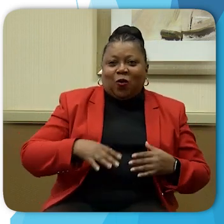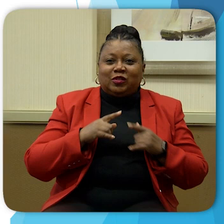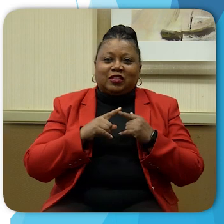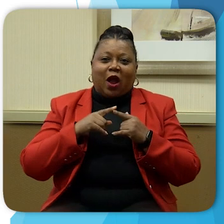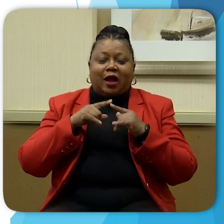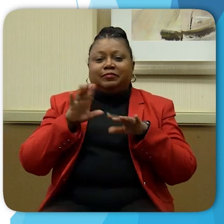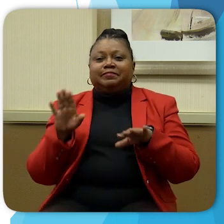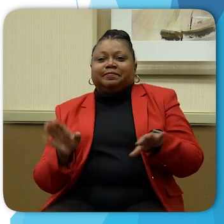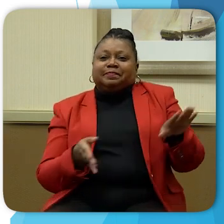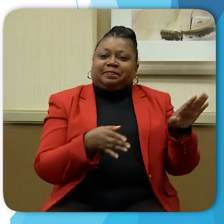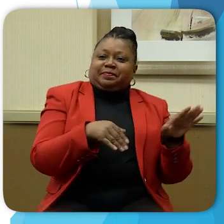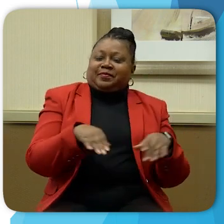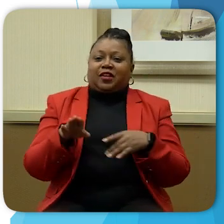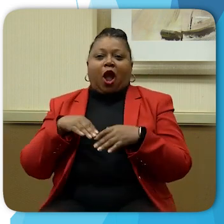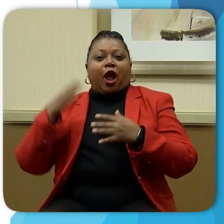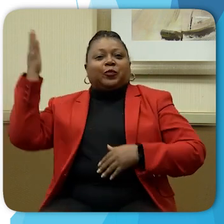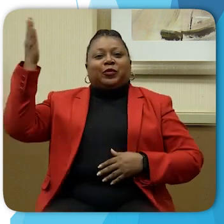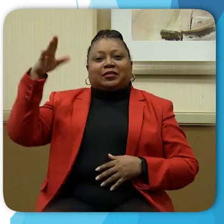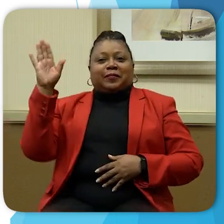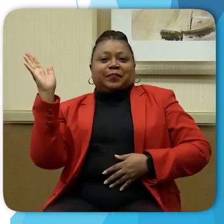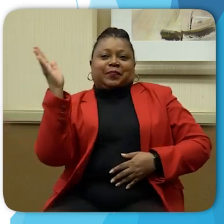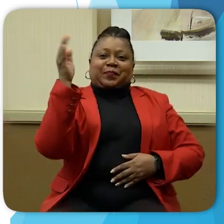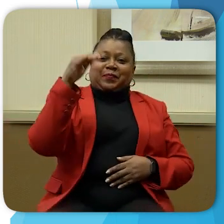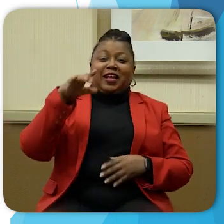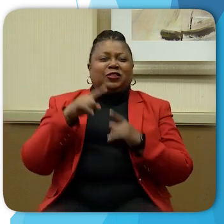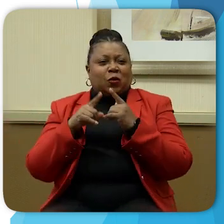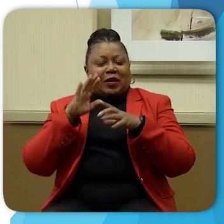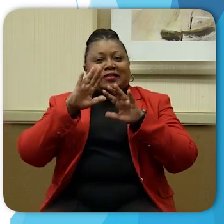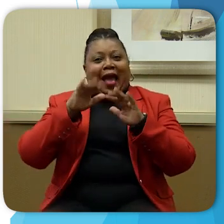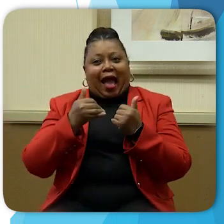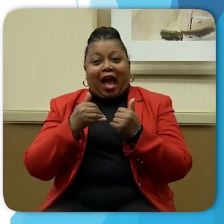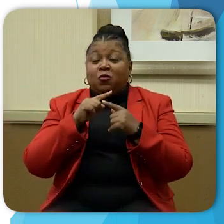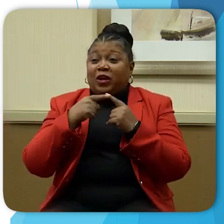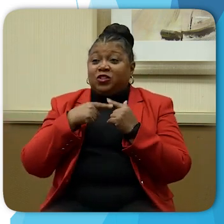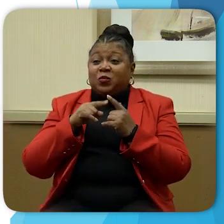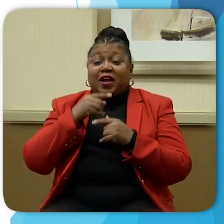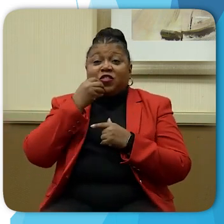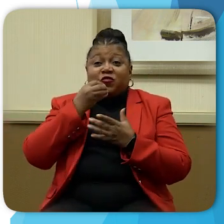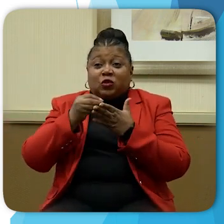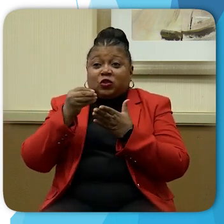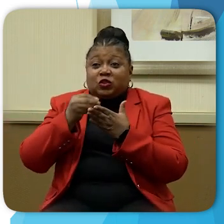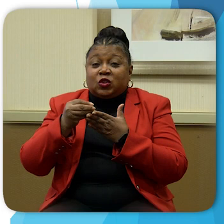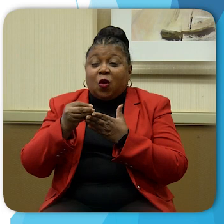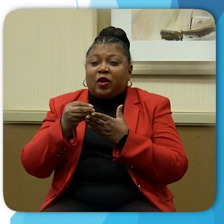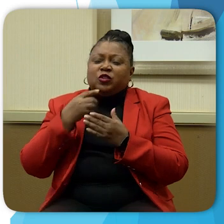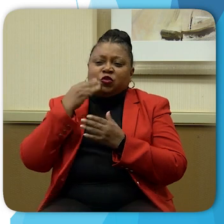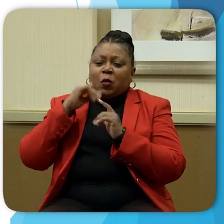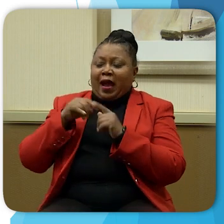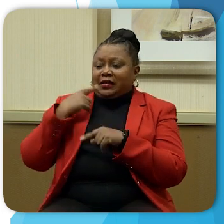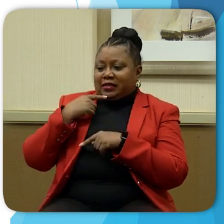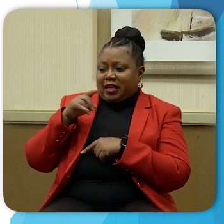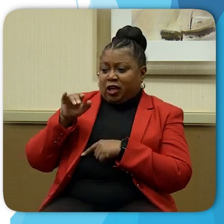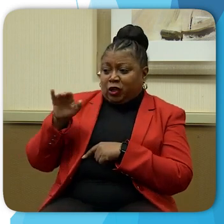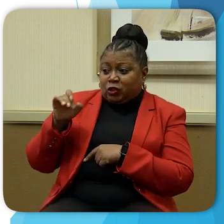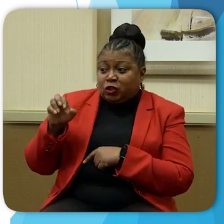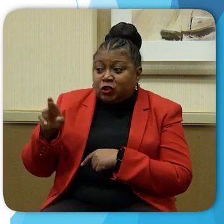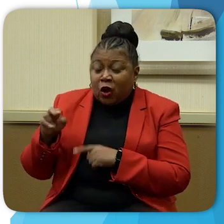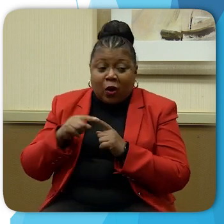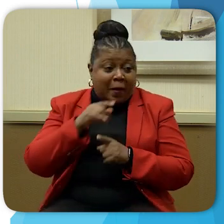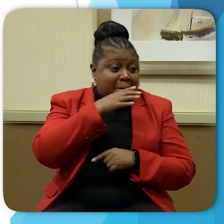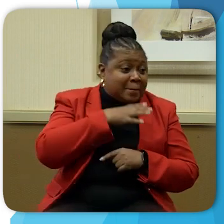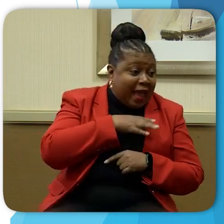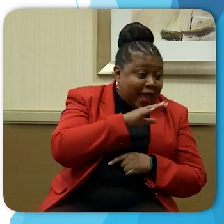our mannerisms, our presentation, right? So it's how, when you're at the grocery store, you know how to say sir or ma'am